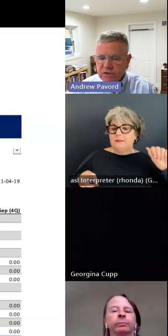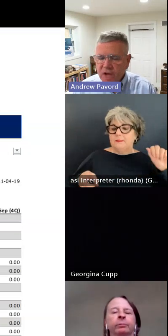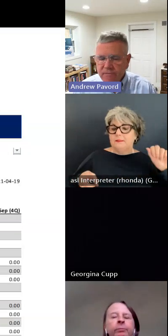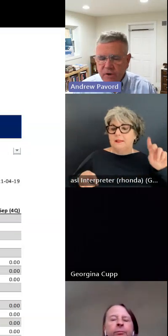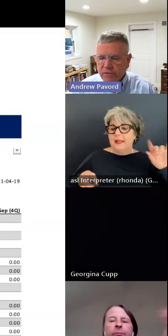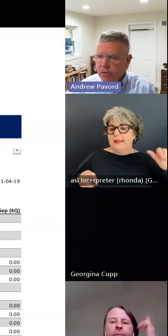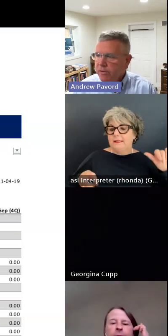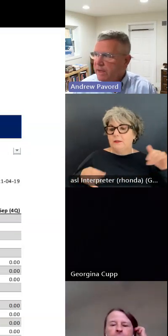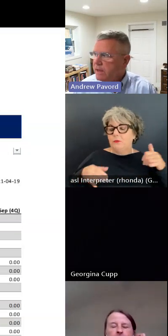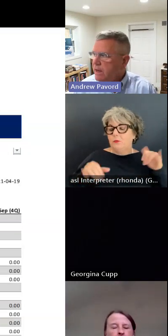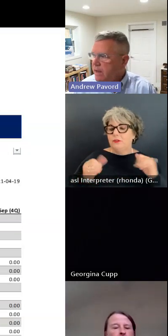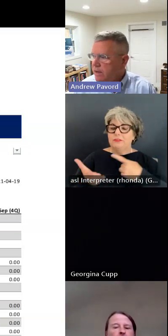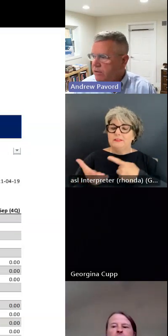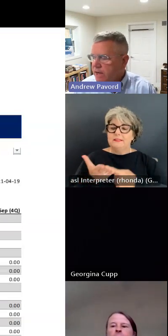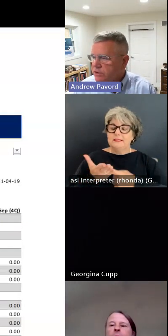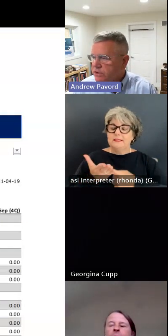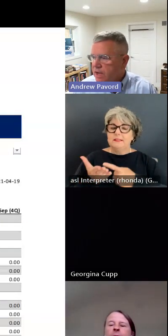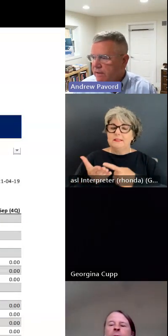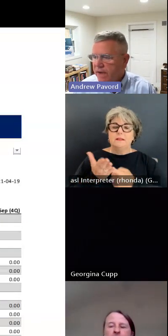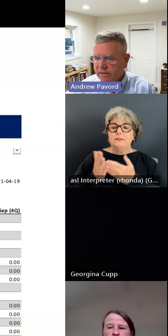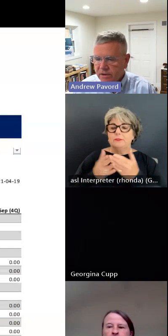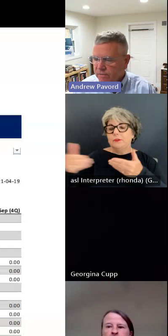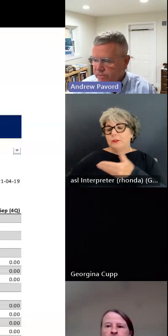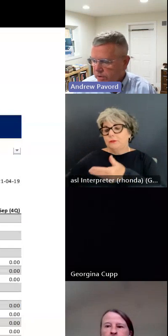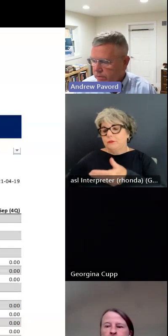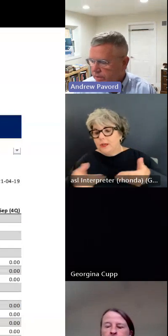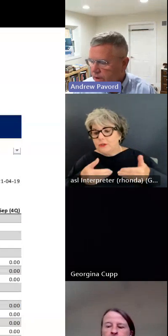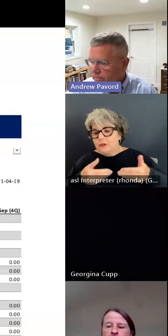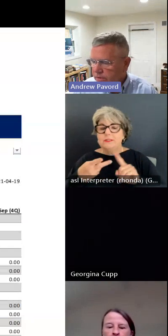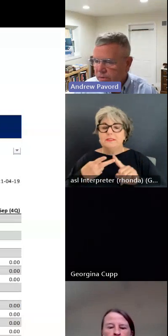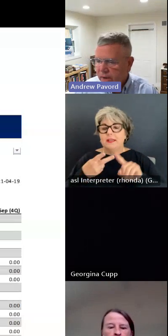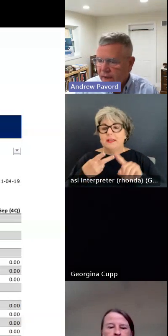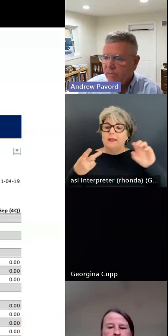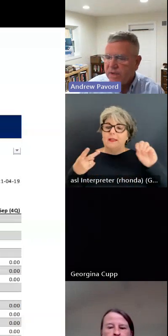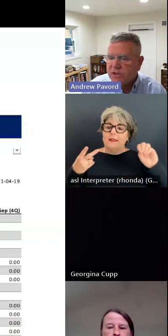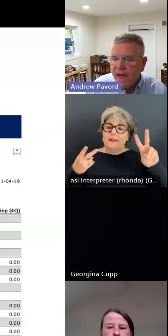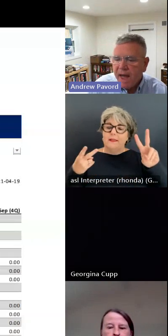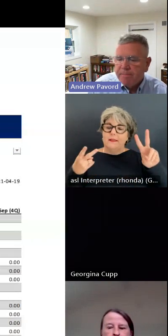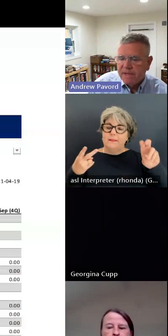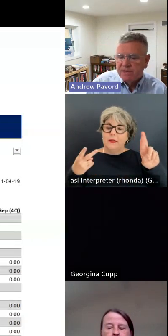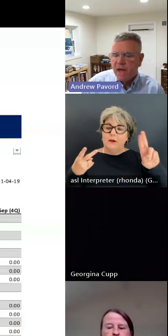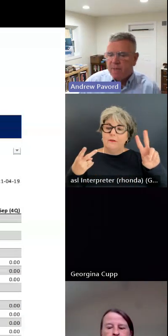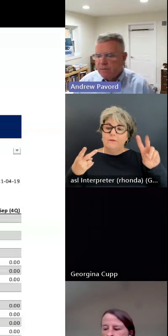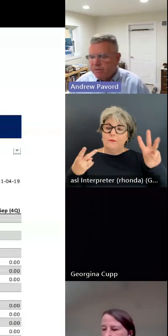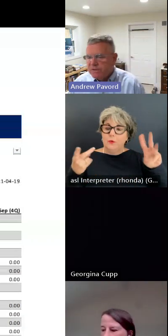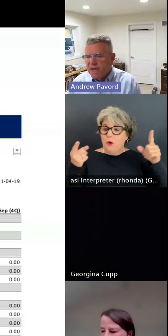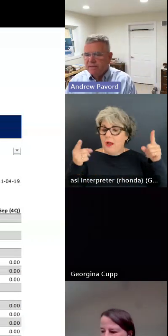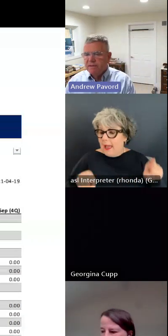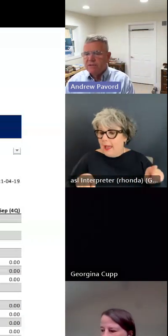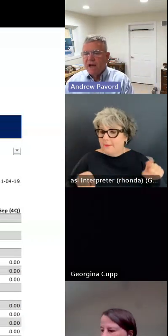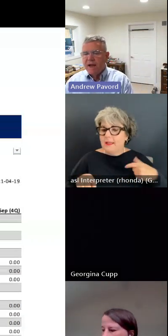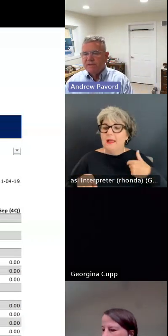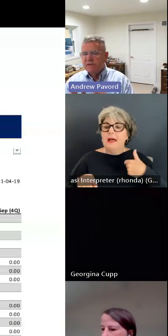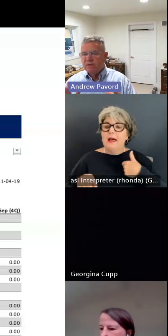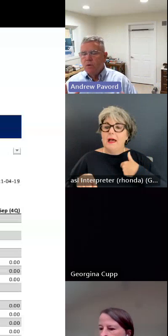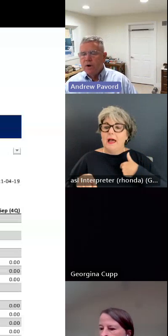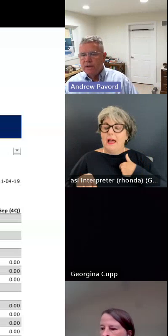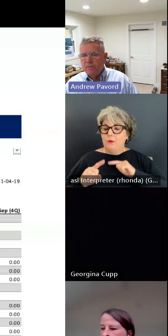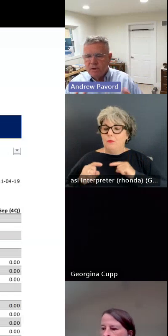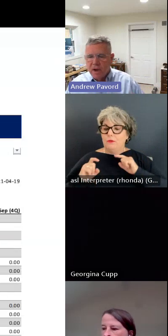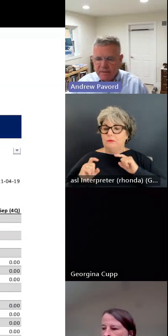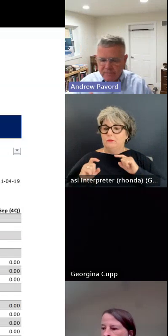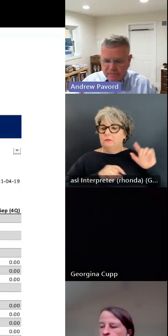So we just covered through the introduction stuff and the overview, and we're in the overview. And what's going to happen is I'm going to present the slides, and